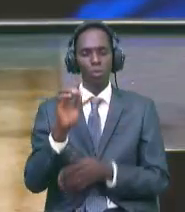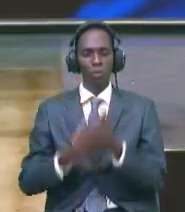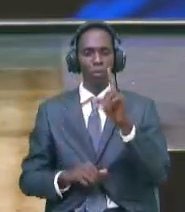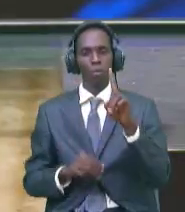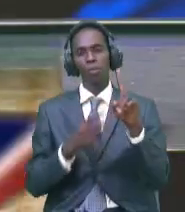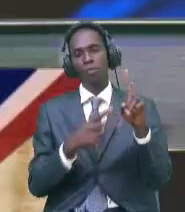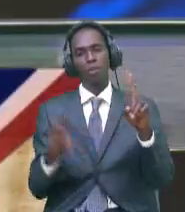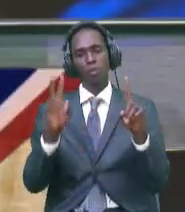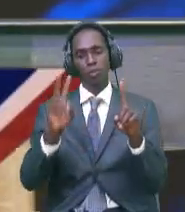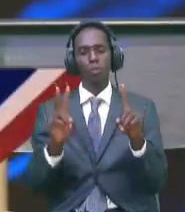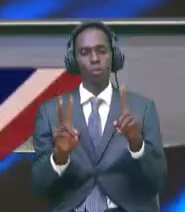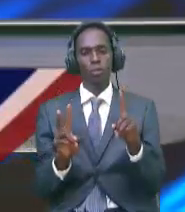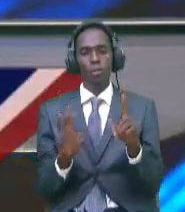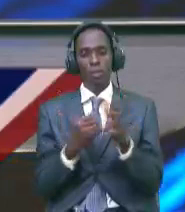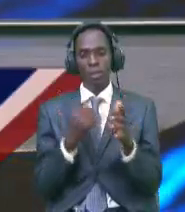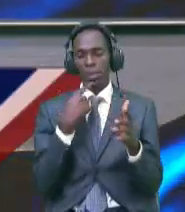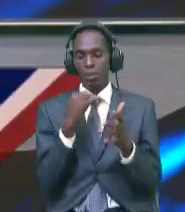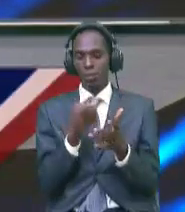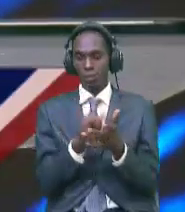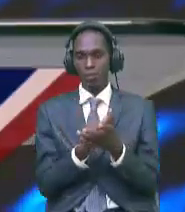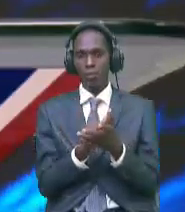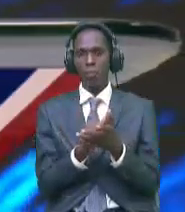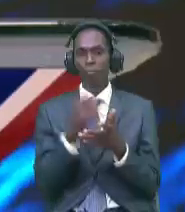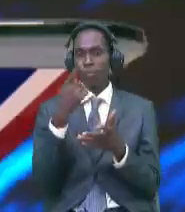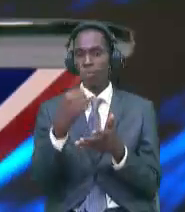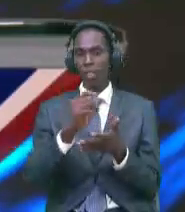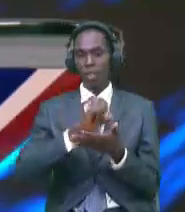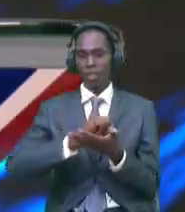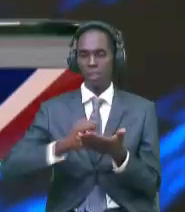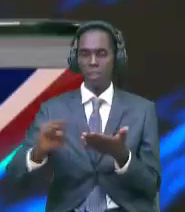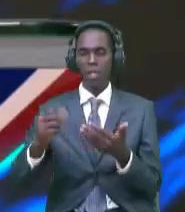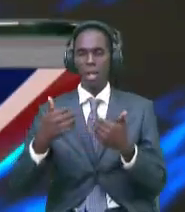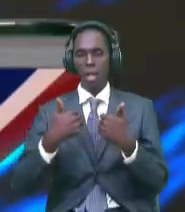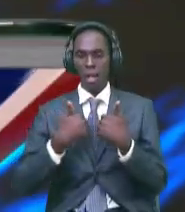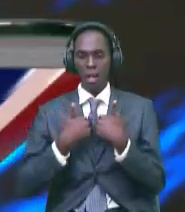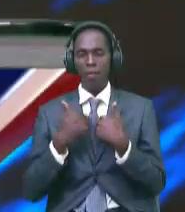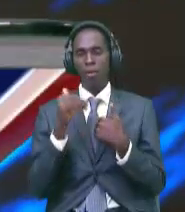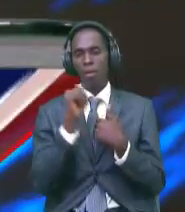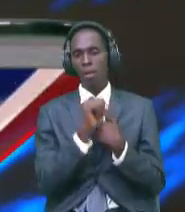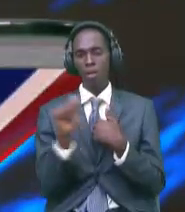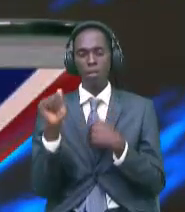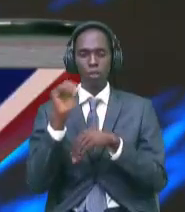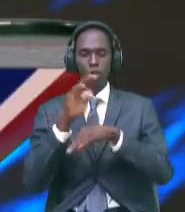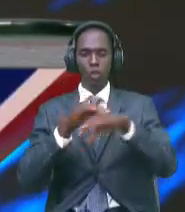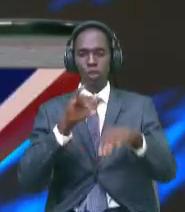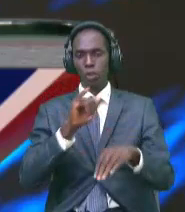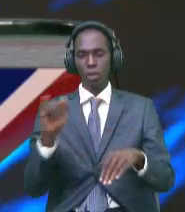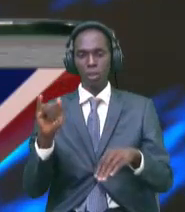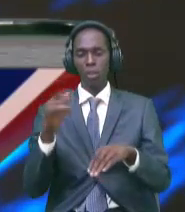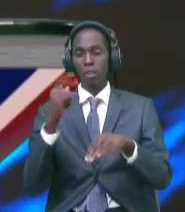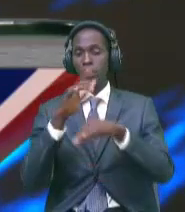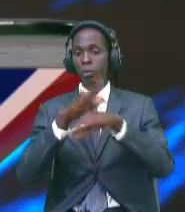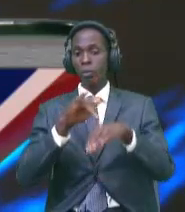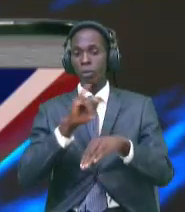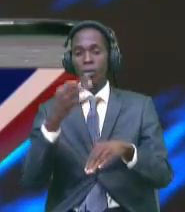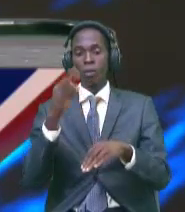Colossians chapter 1, verse 2. The saints, remember, the saints have a calling. And the calling of the